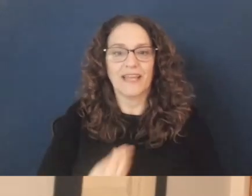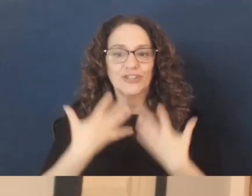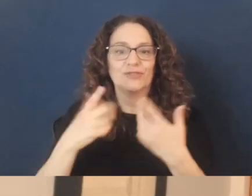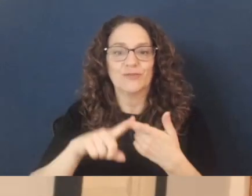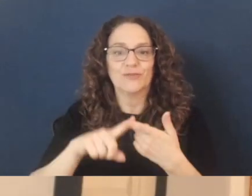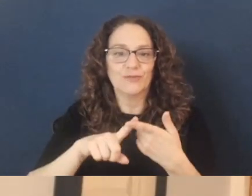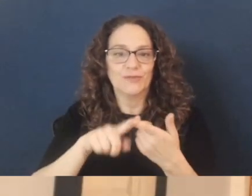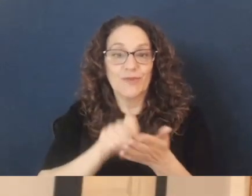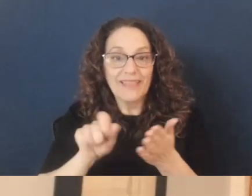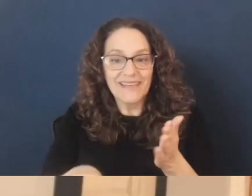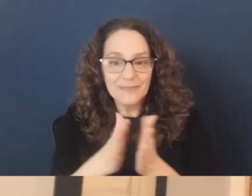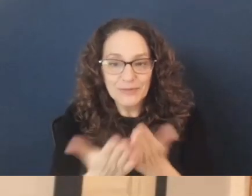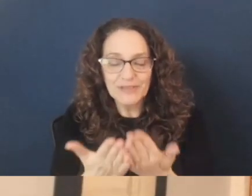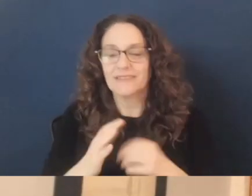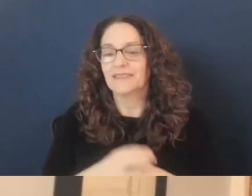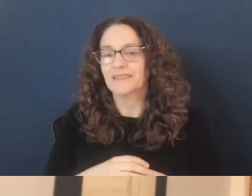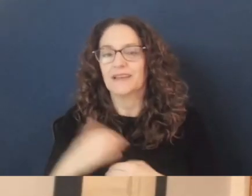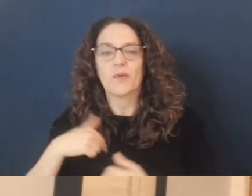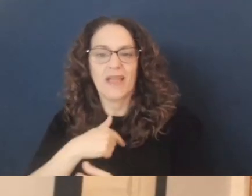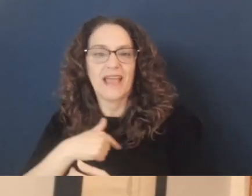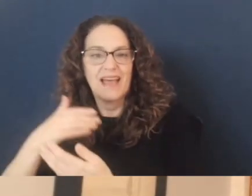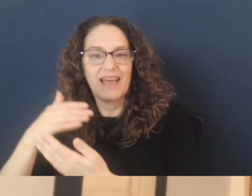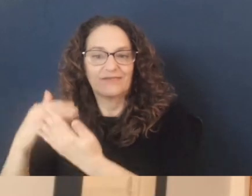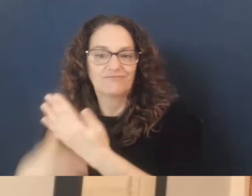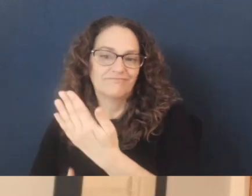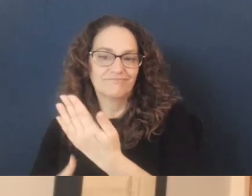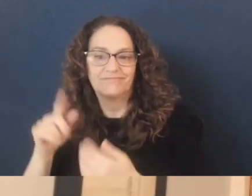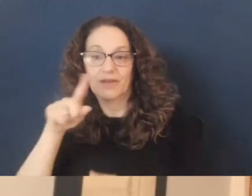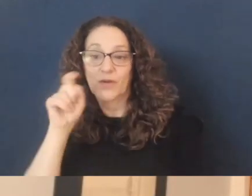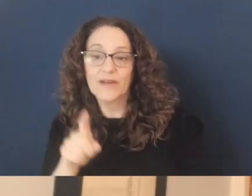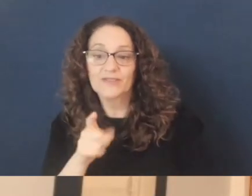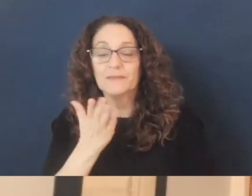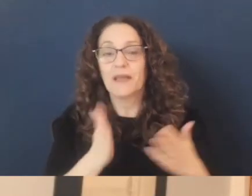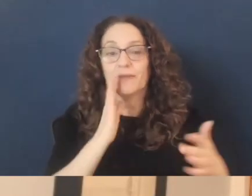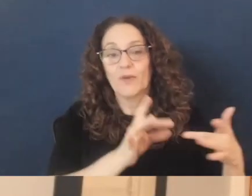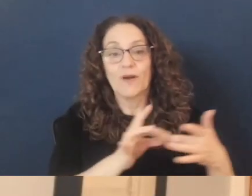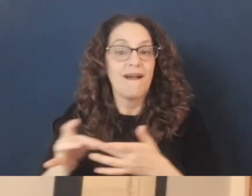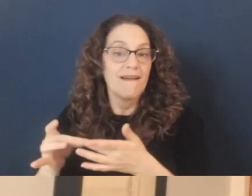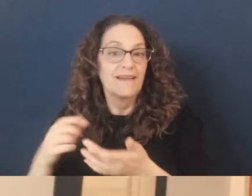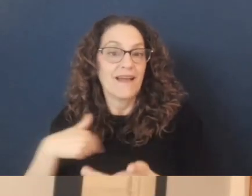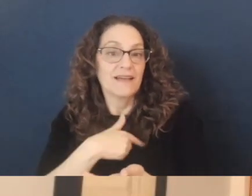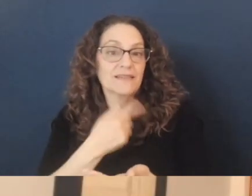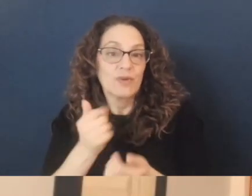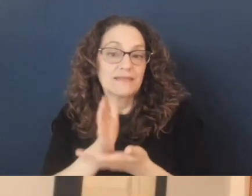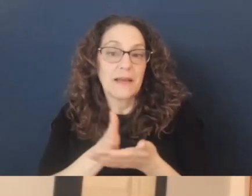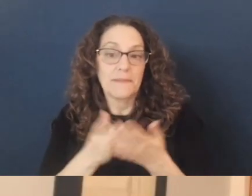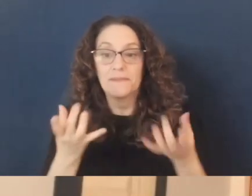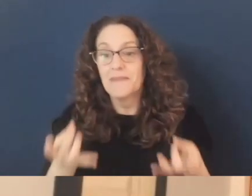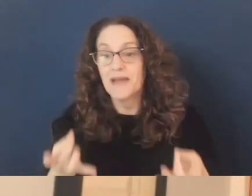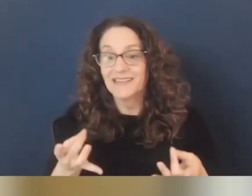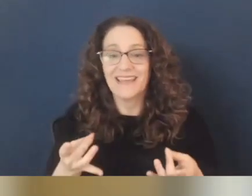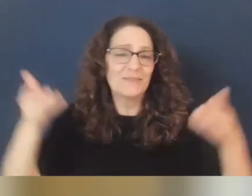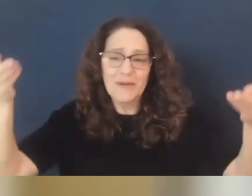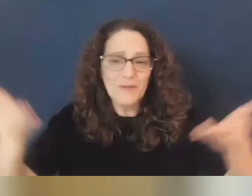And then we've kind of got some questions. I know you might like to guide us through some meditation. But yeah, welcome.